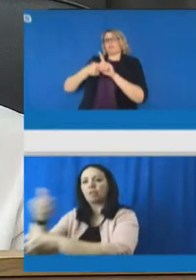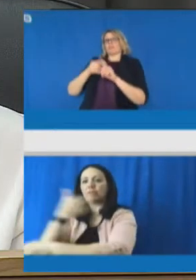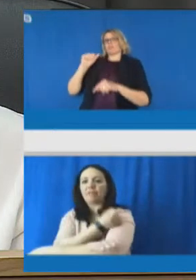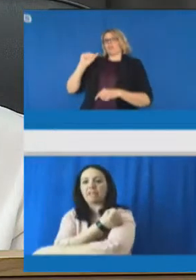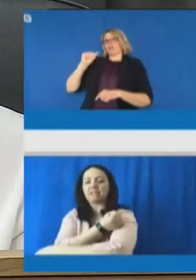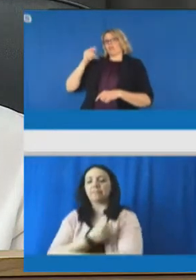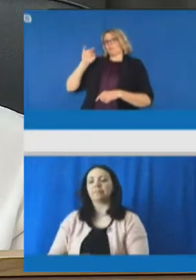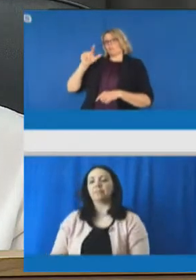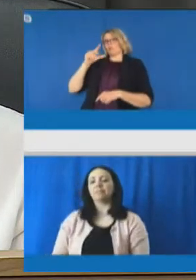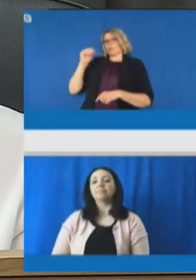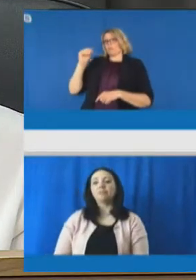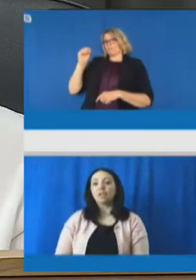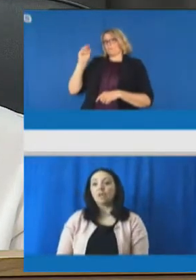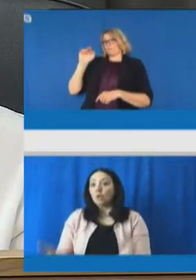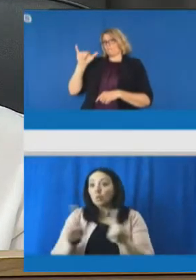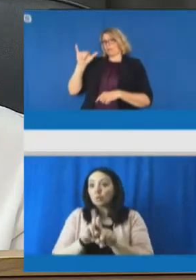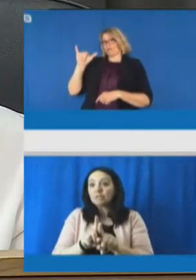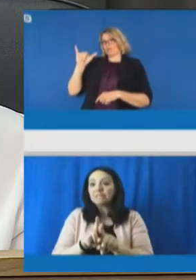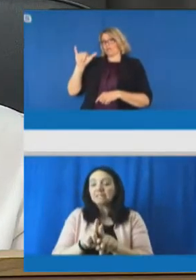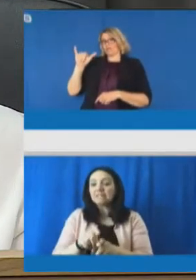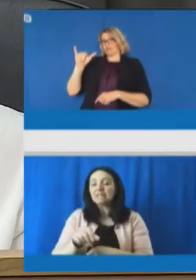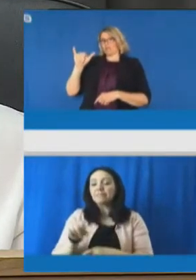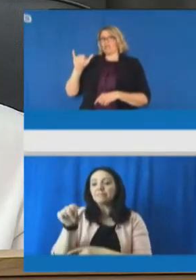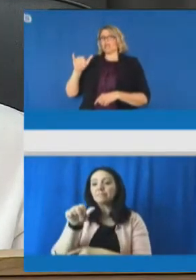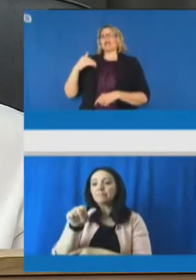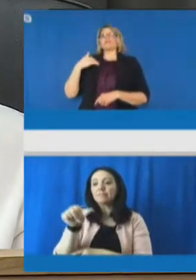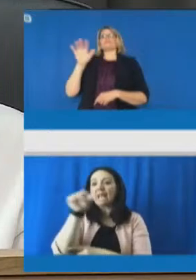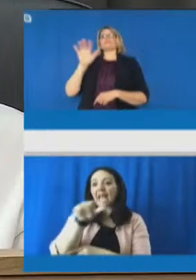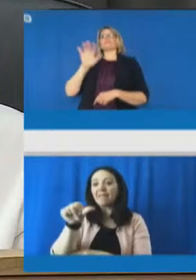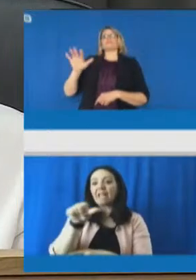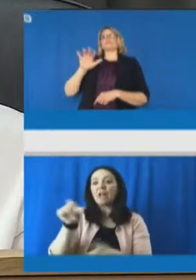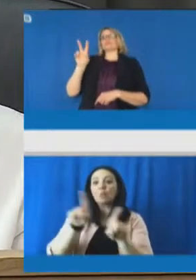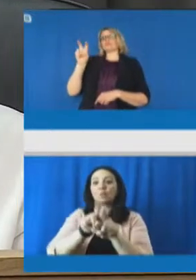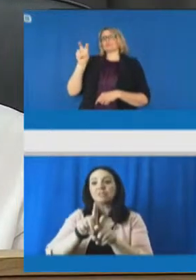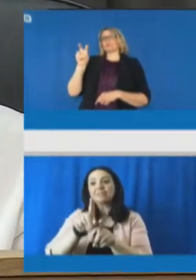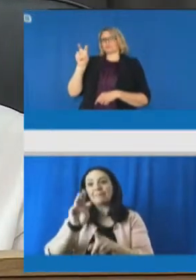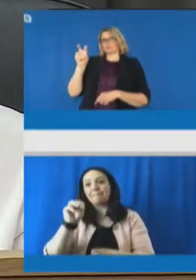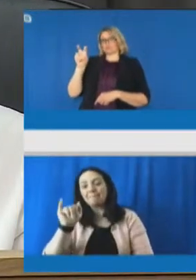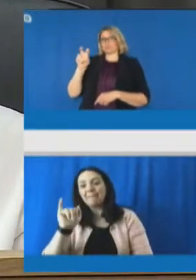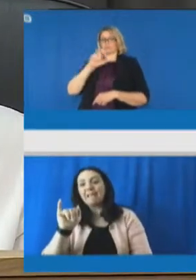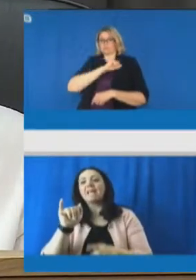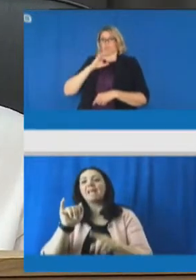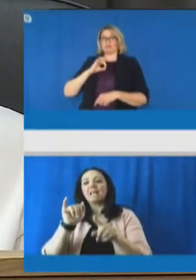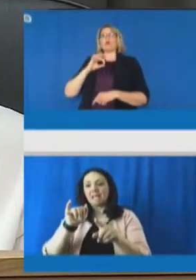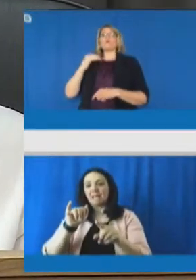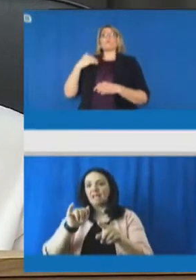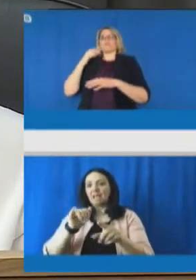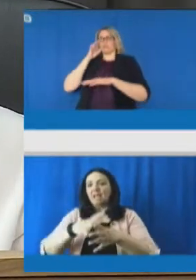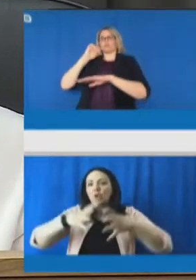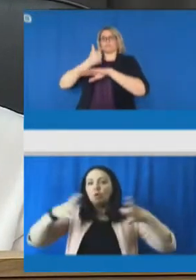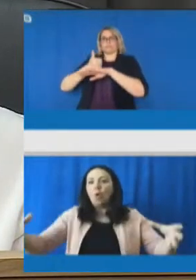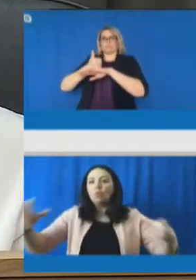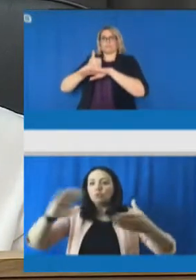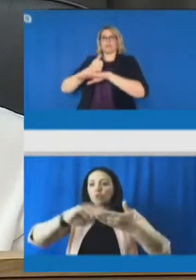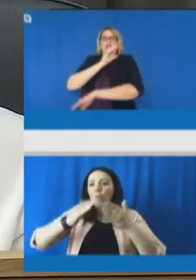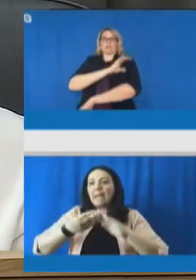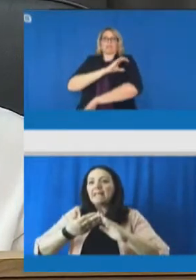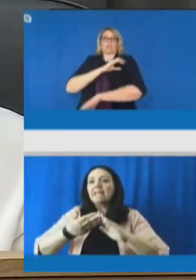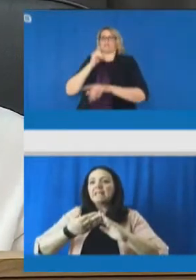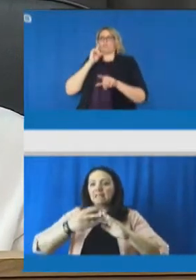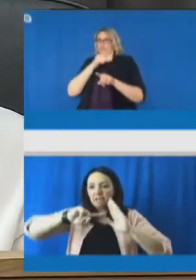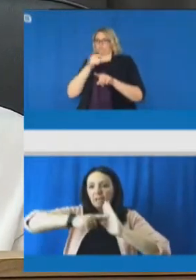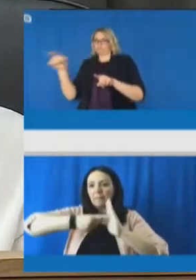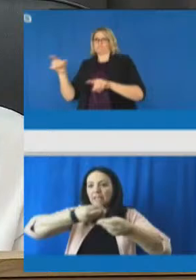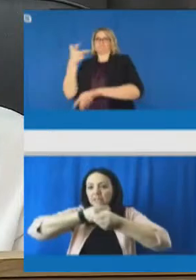and 59 who have not been offered a first dose will be vaccinated, and larger employers will continue to offer vaccination clinics.